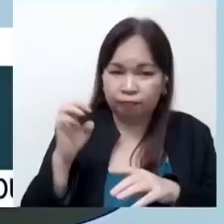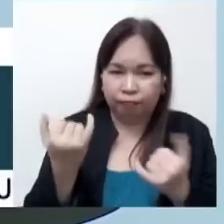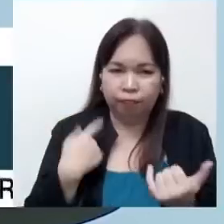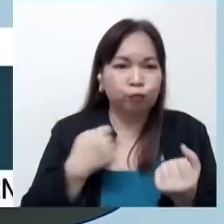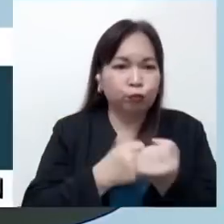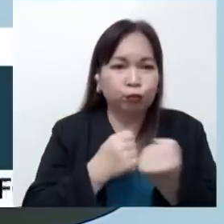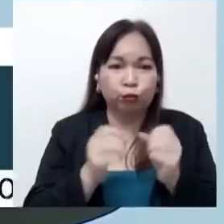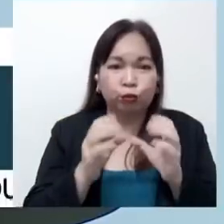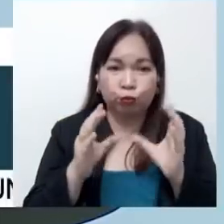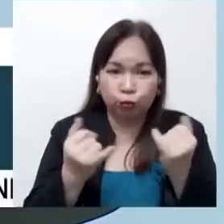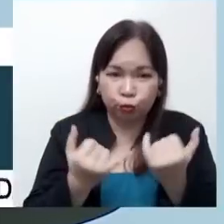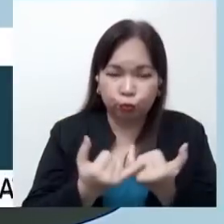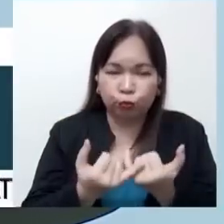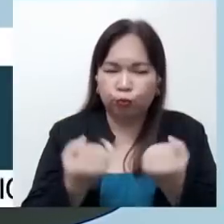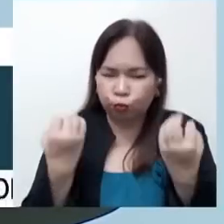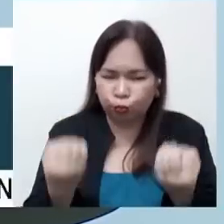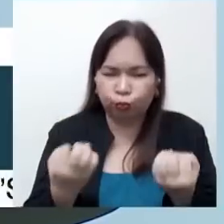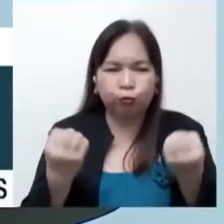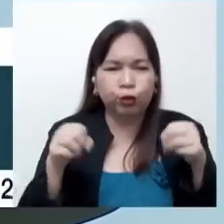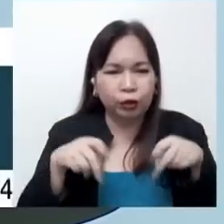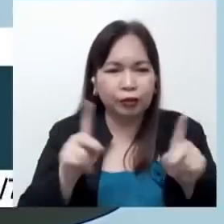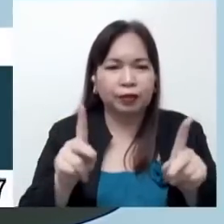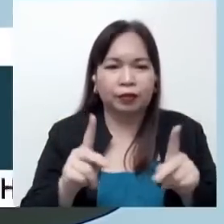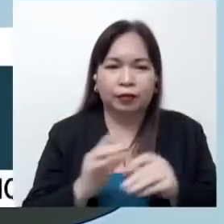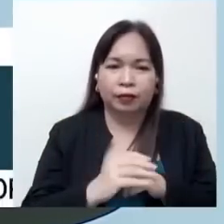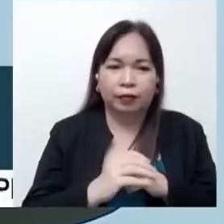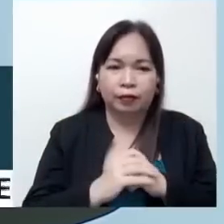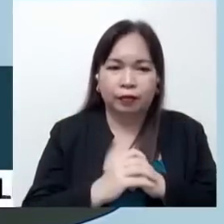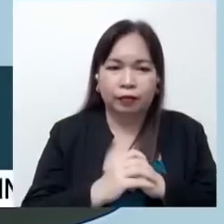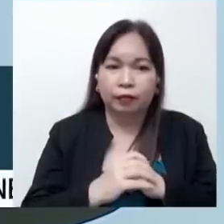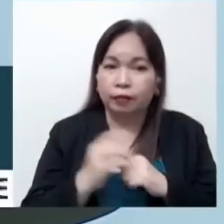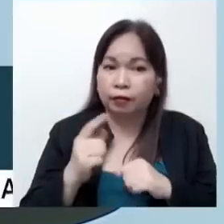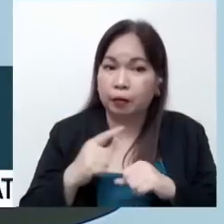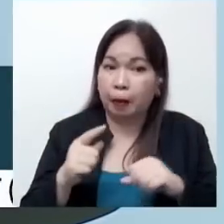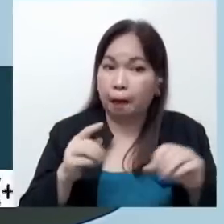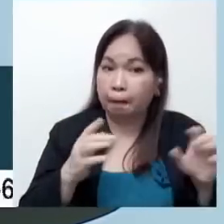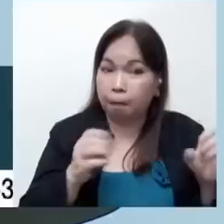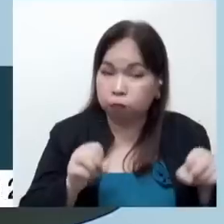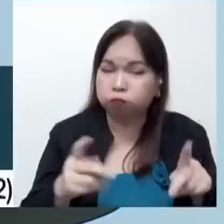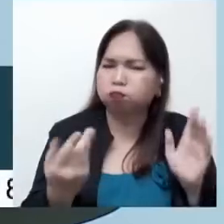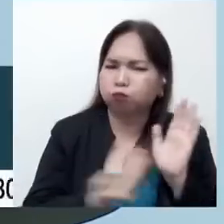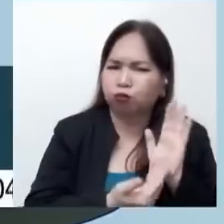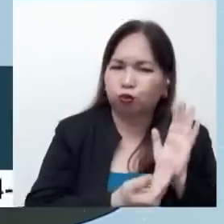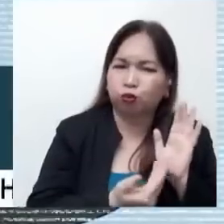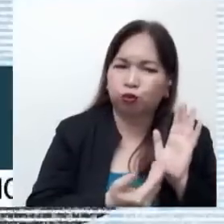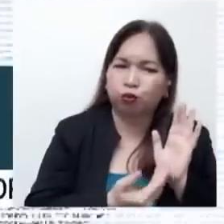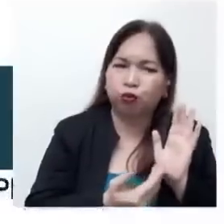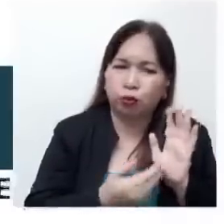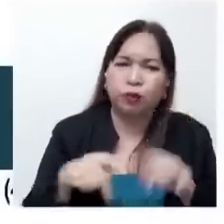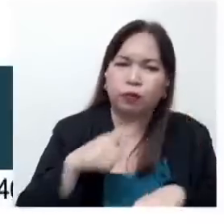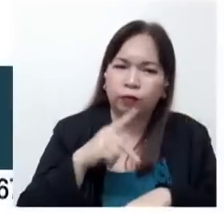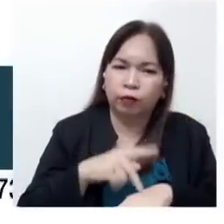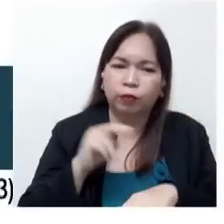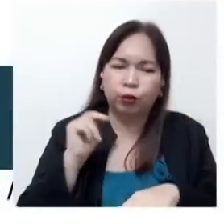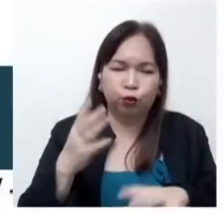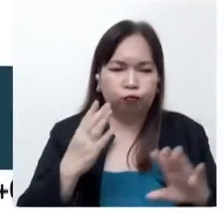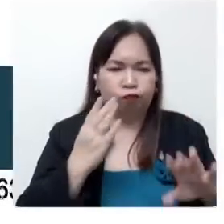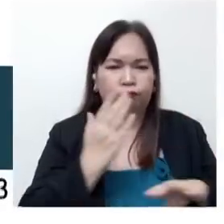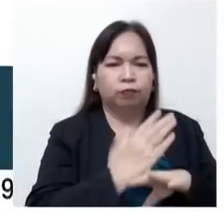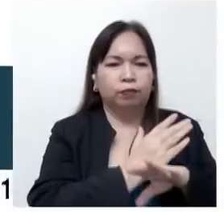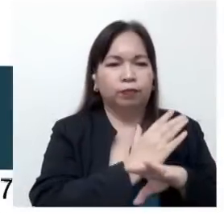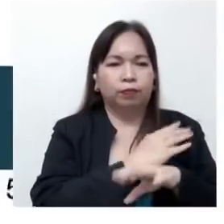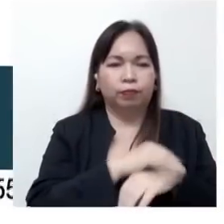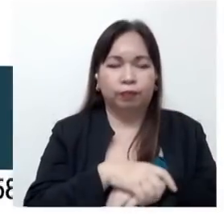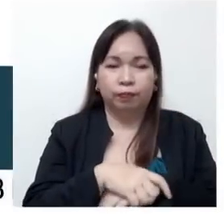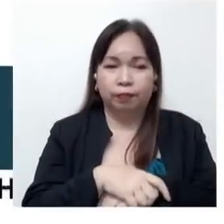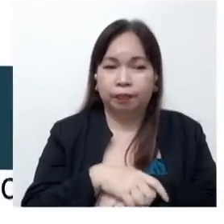growth initiatives. These initiatives are testimony to the Philippines' renewed growth. The